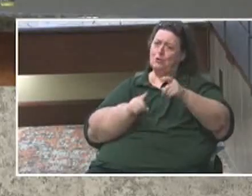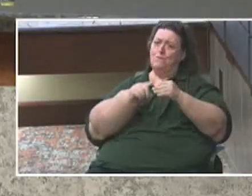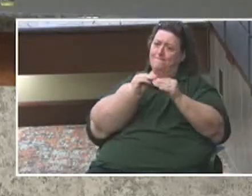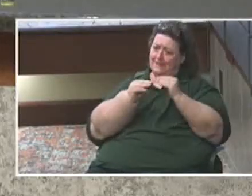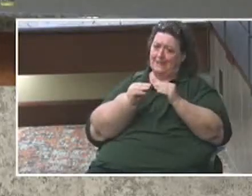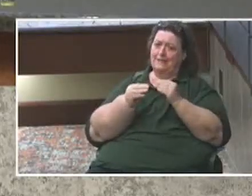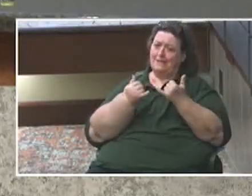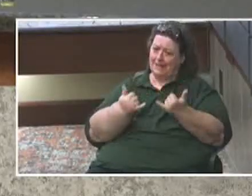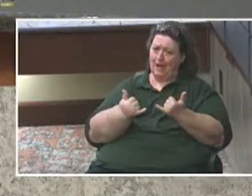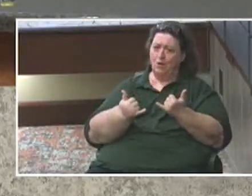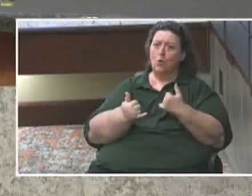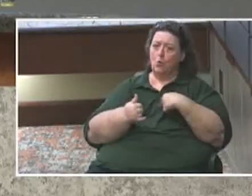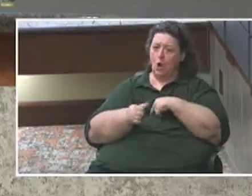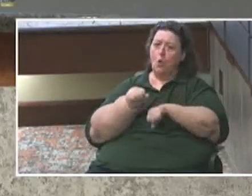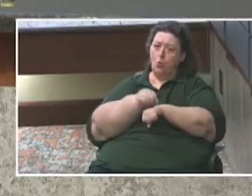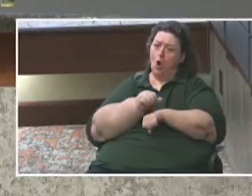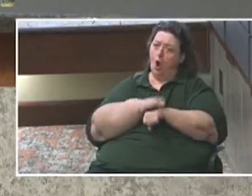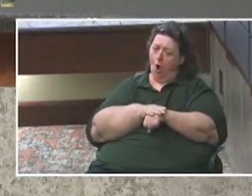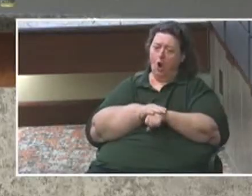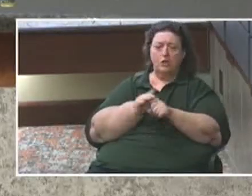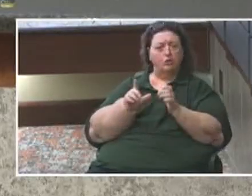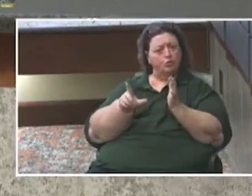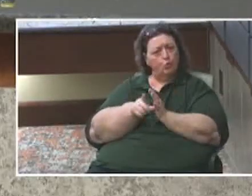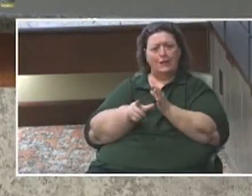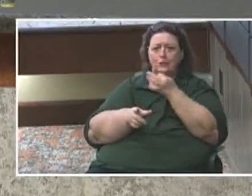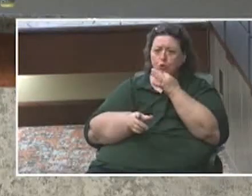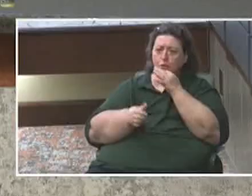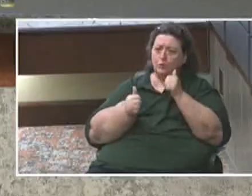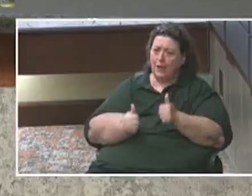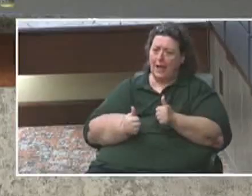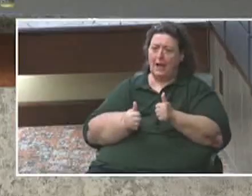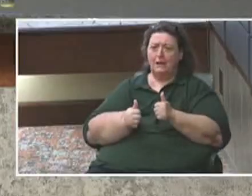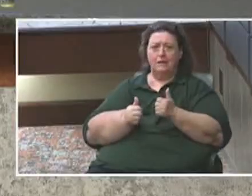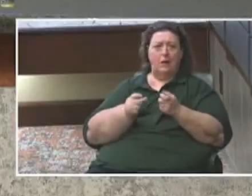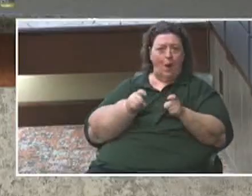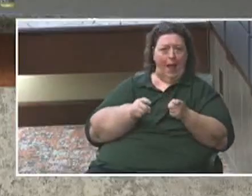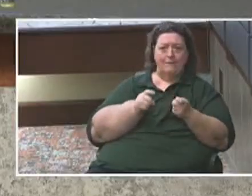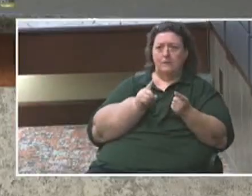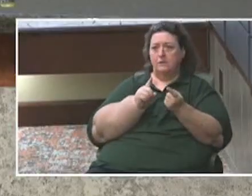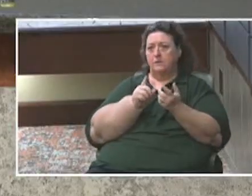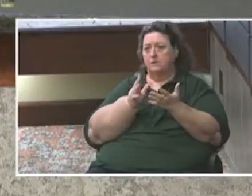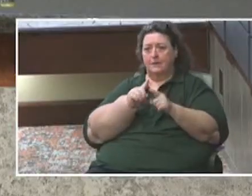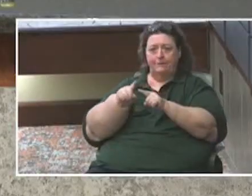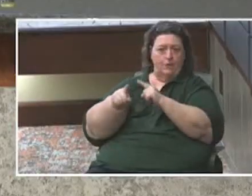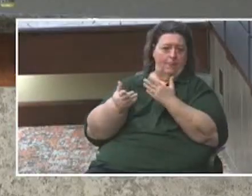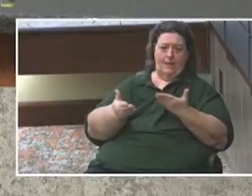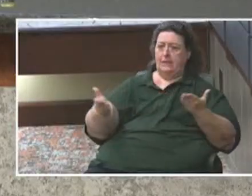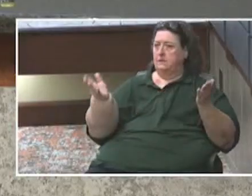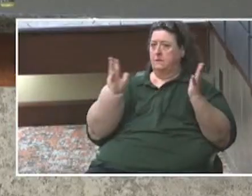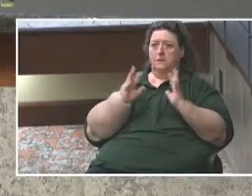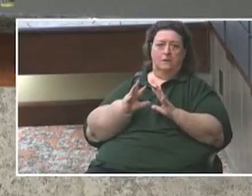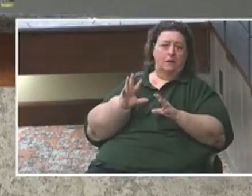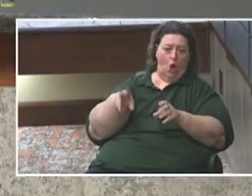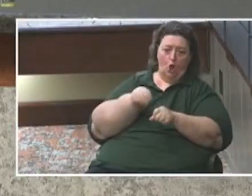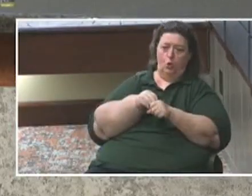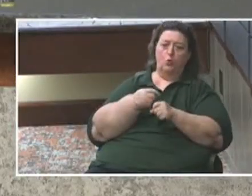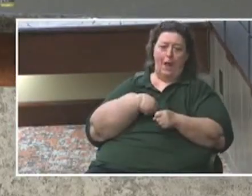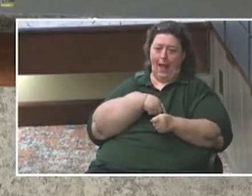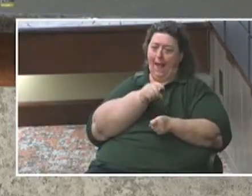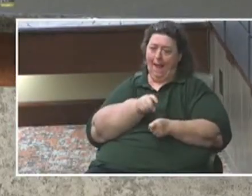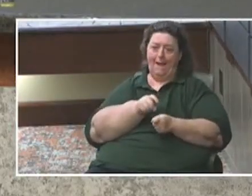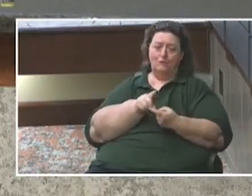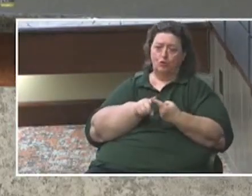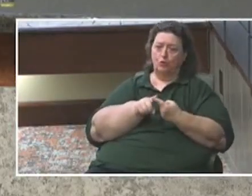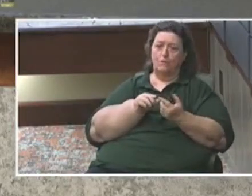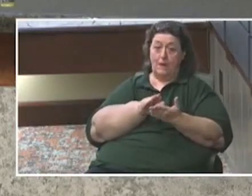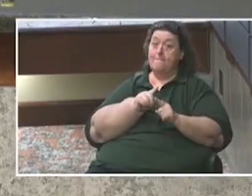fix, and we are working on it as quickly as we can, dealing with all of the outside sources that we have to deal with. But